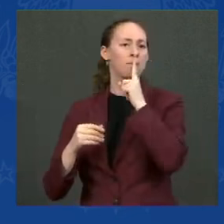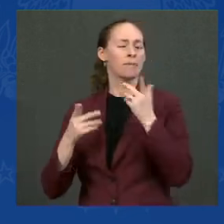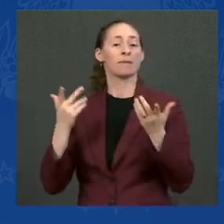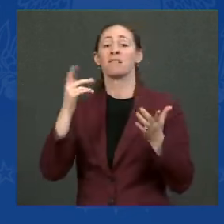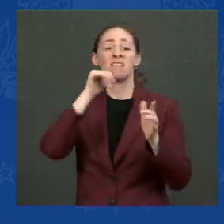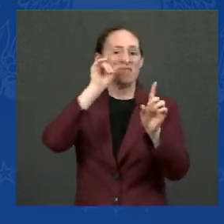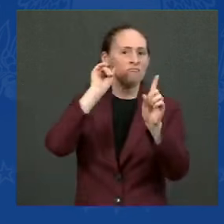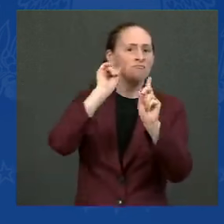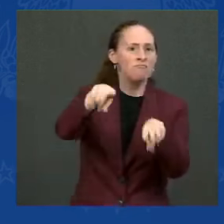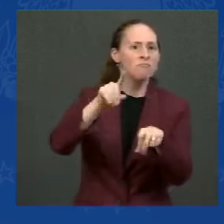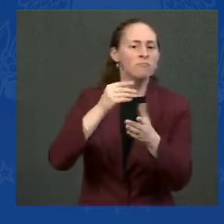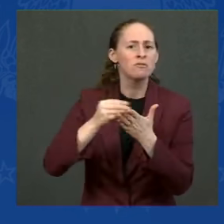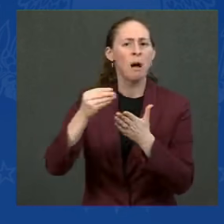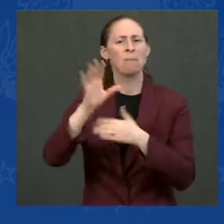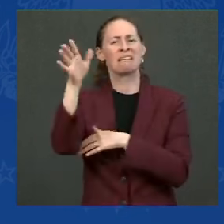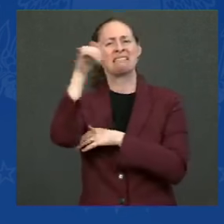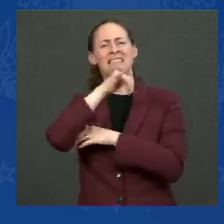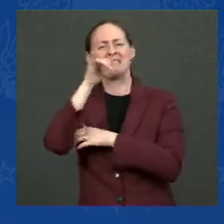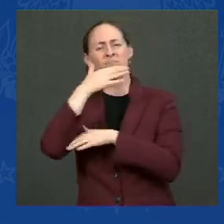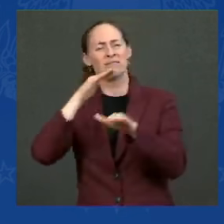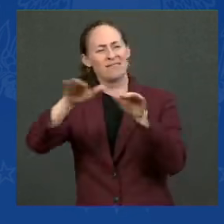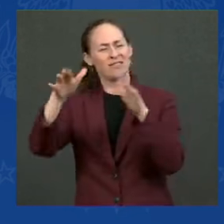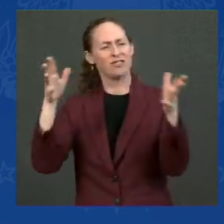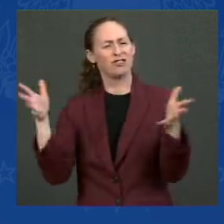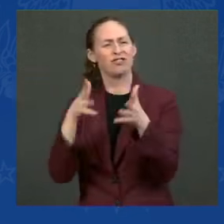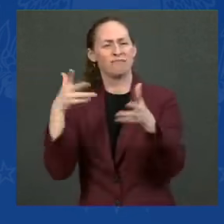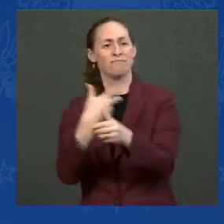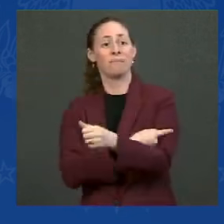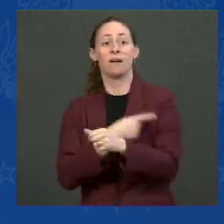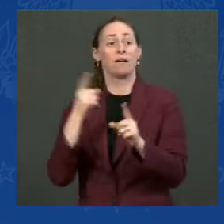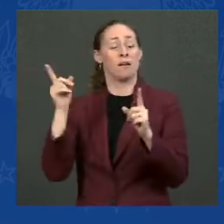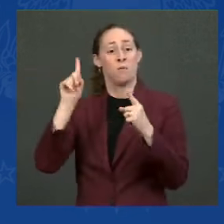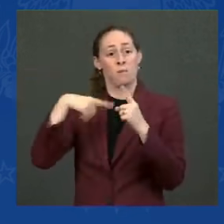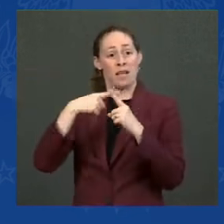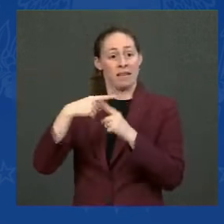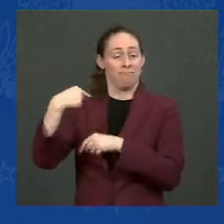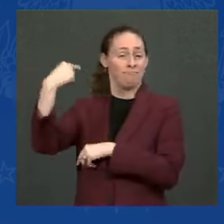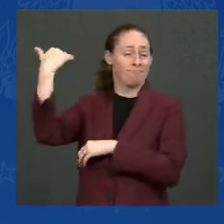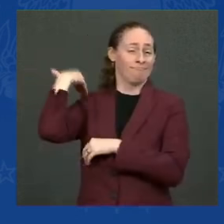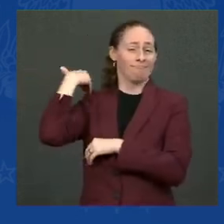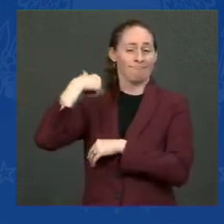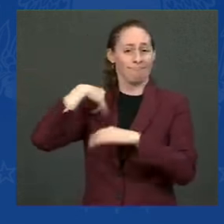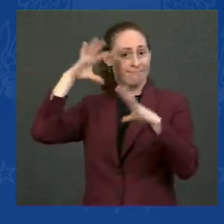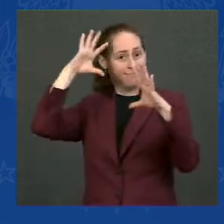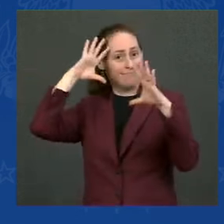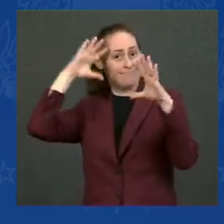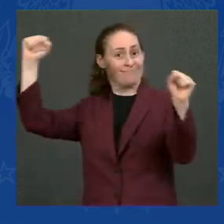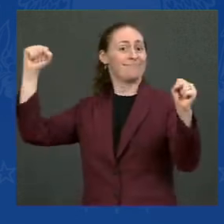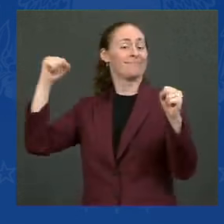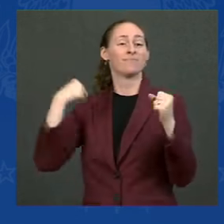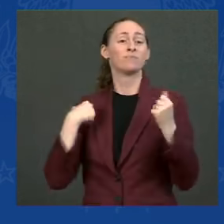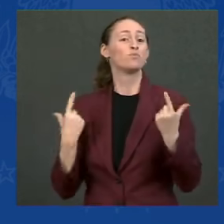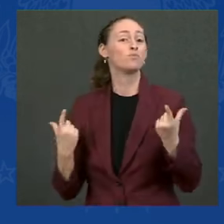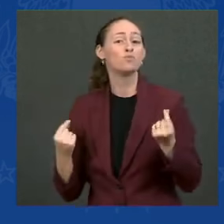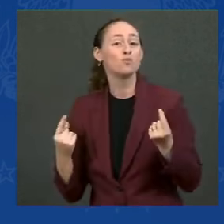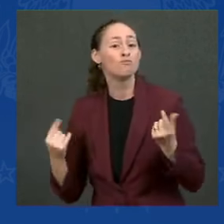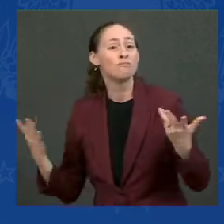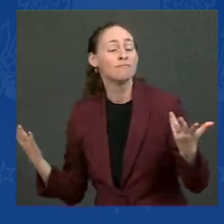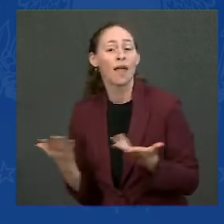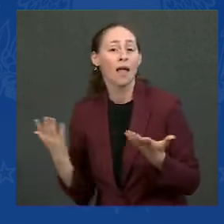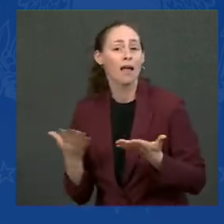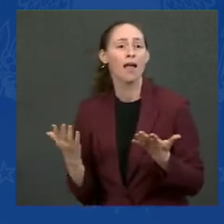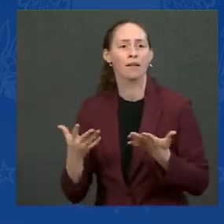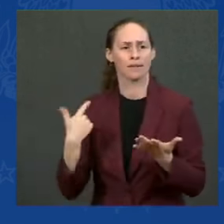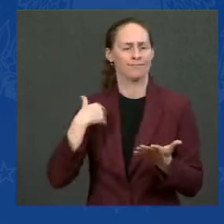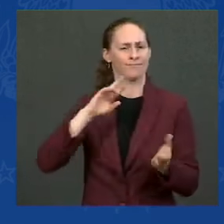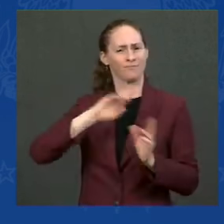to get people vaccinated. First thing I did when I was sworn in office back in January 20th is I bought enough vaccine right